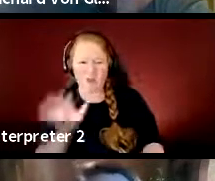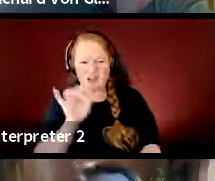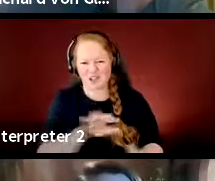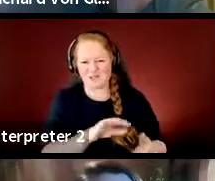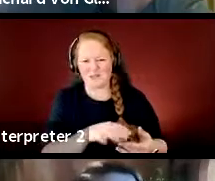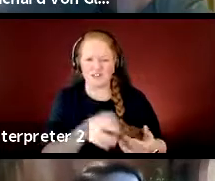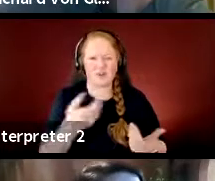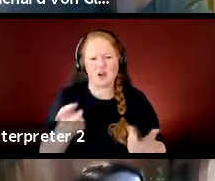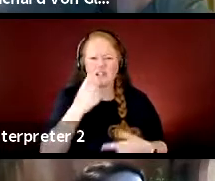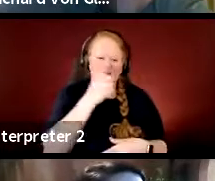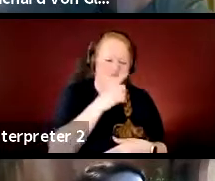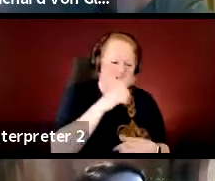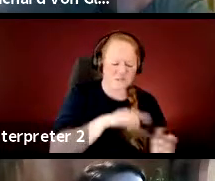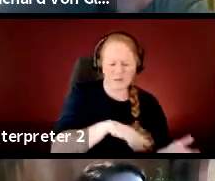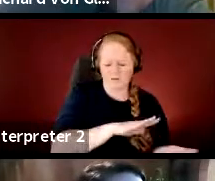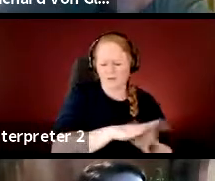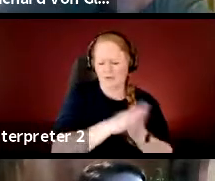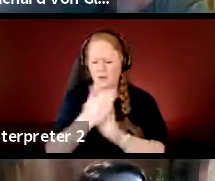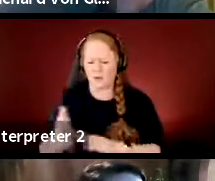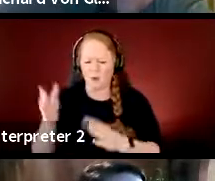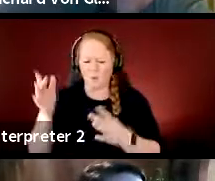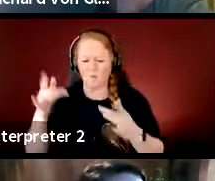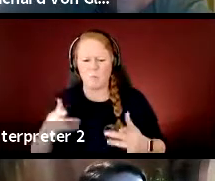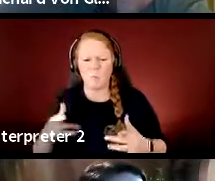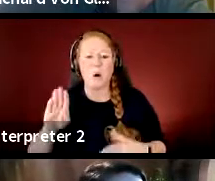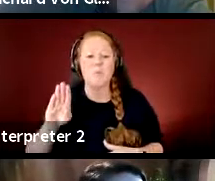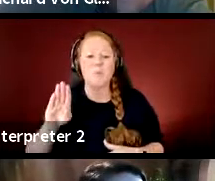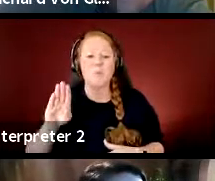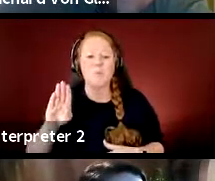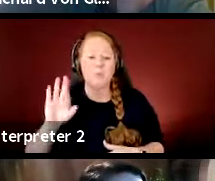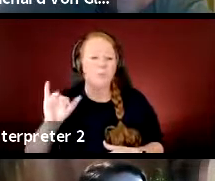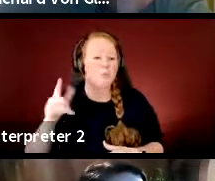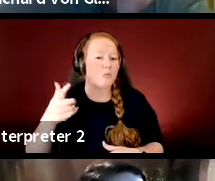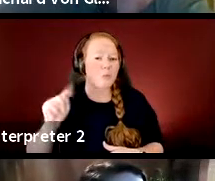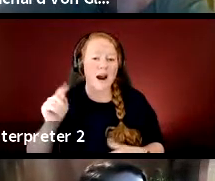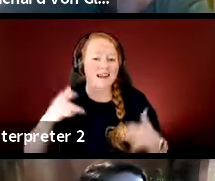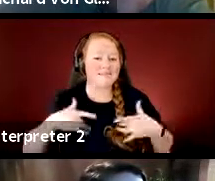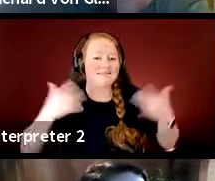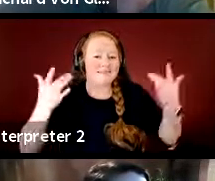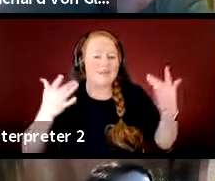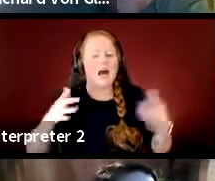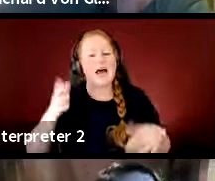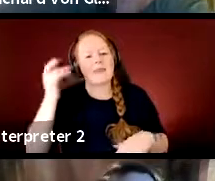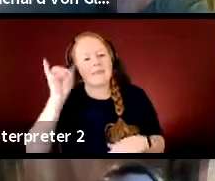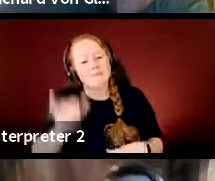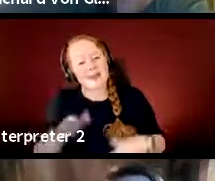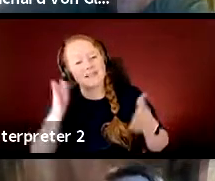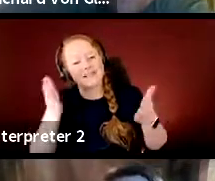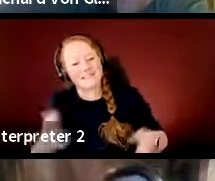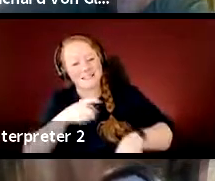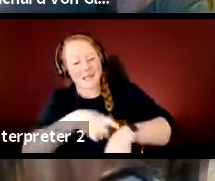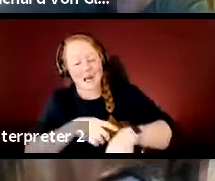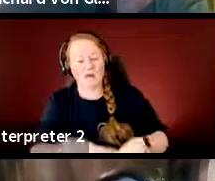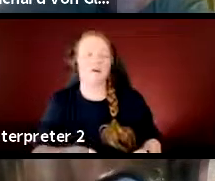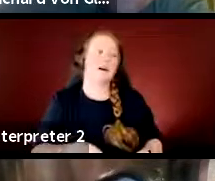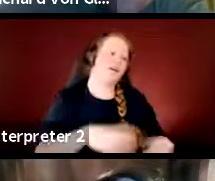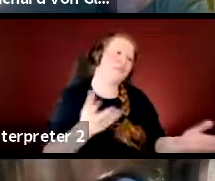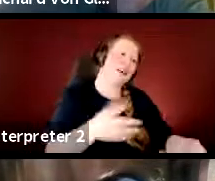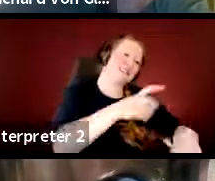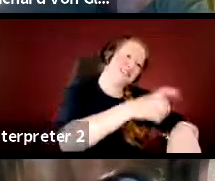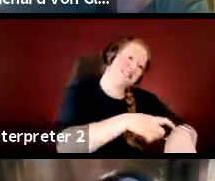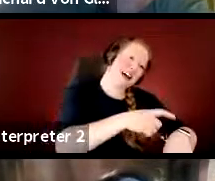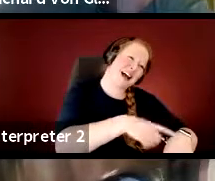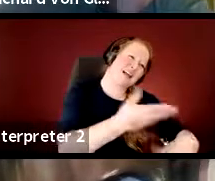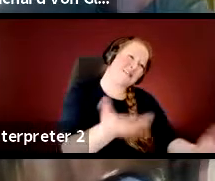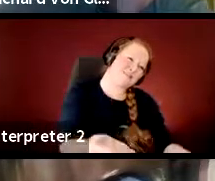brightness. That's where we're at. I see a lot of great ideas that people could be doing. That's in St. kind. Louis. Thank you so much for